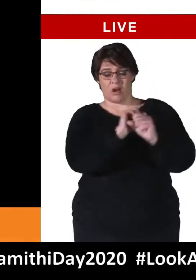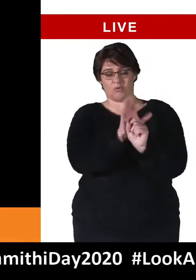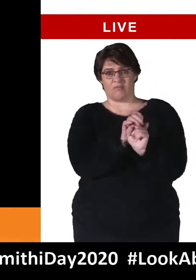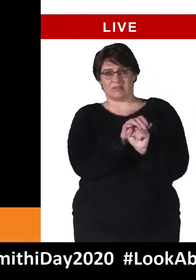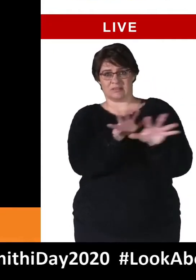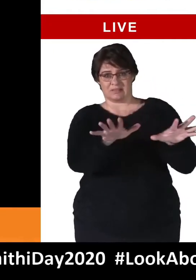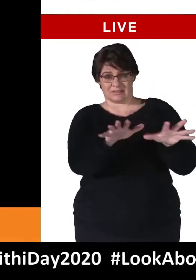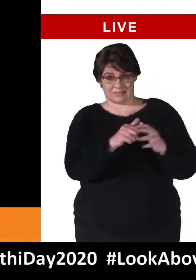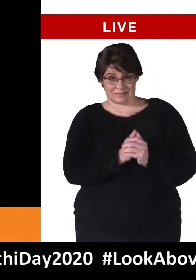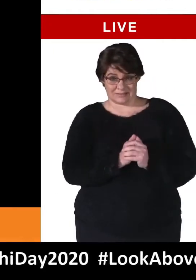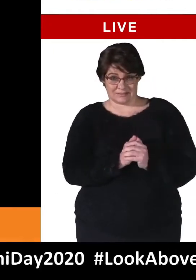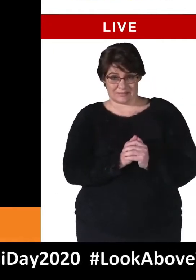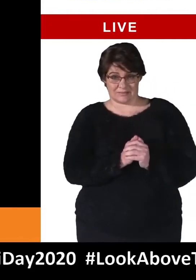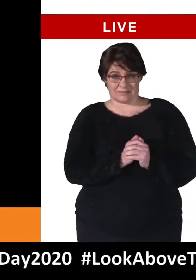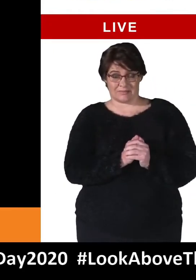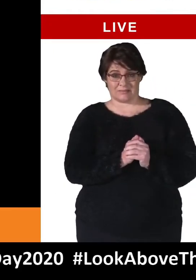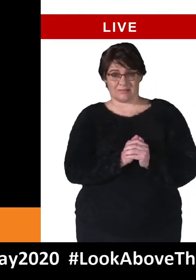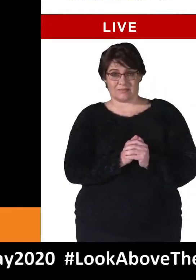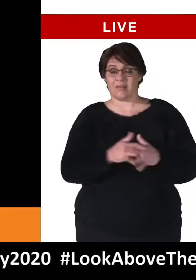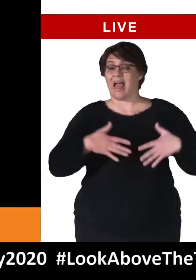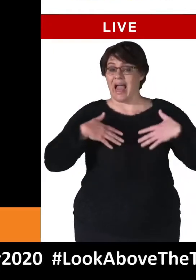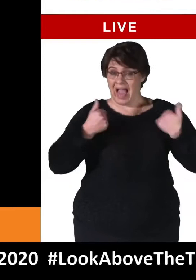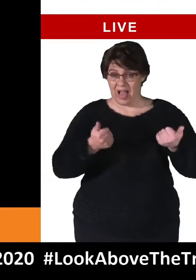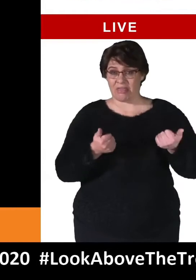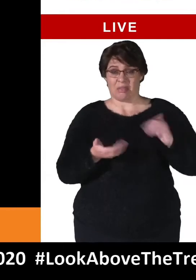COVID-19, a health pandemic